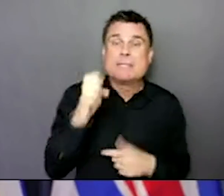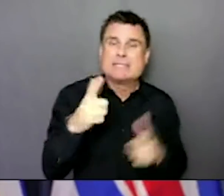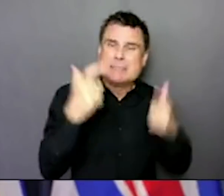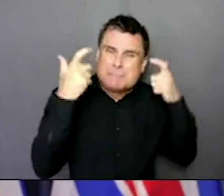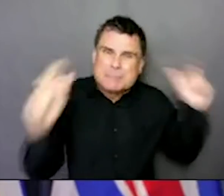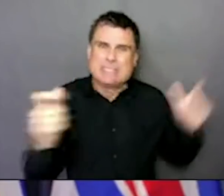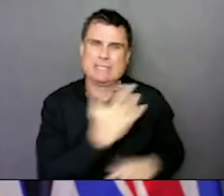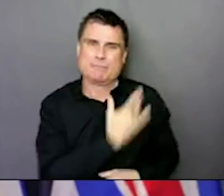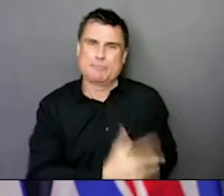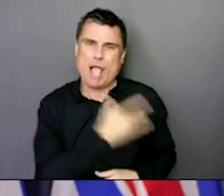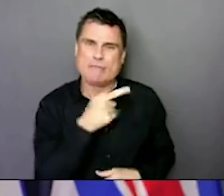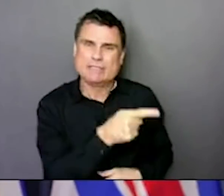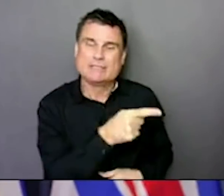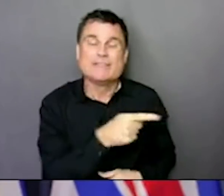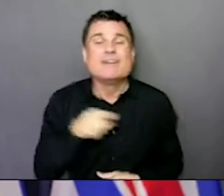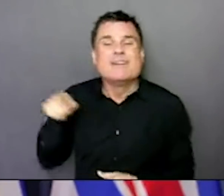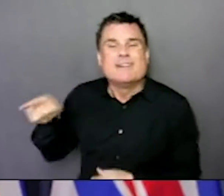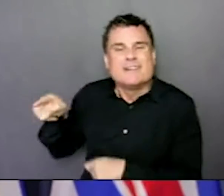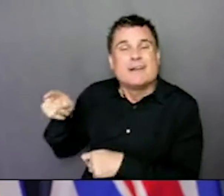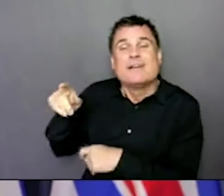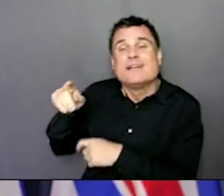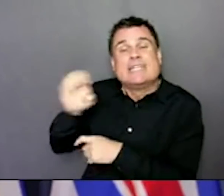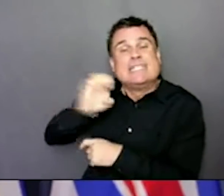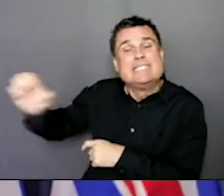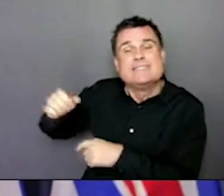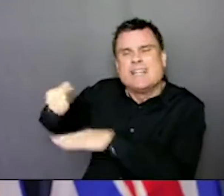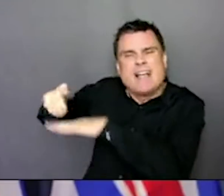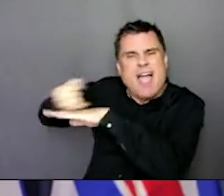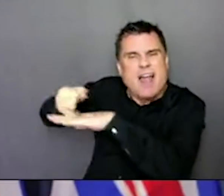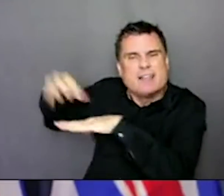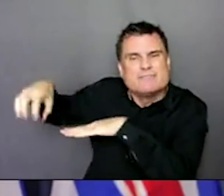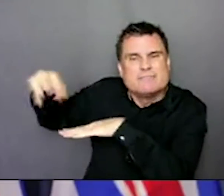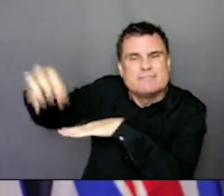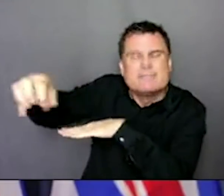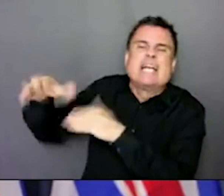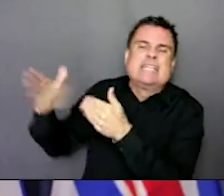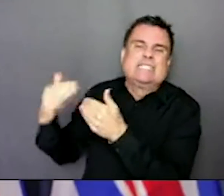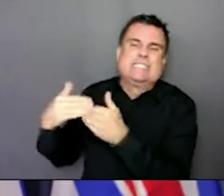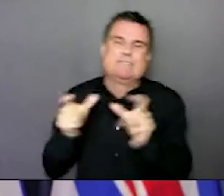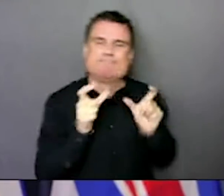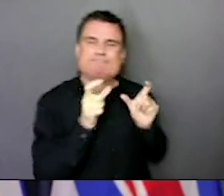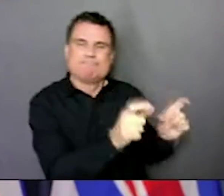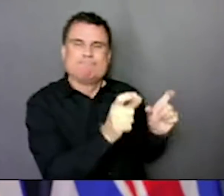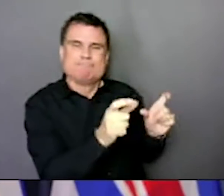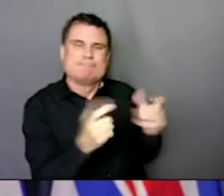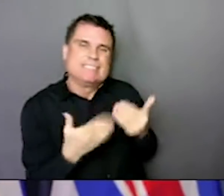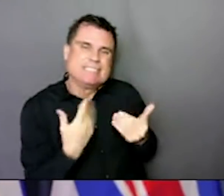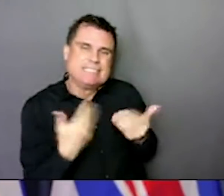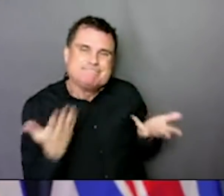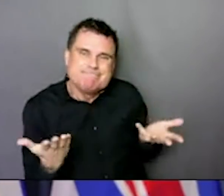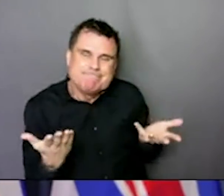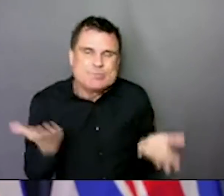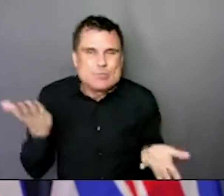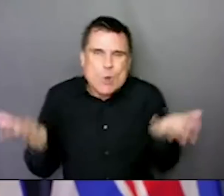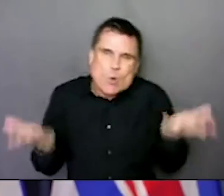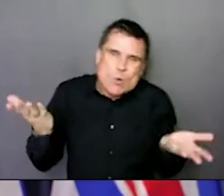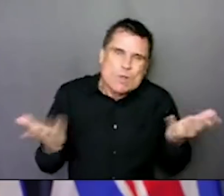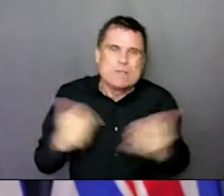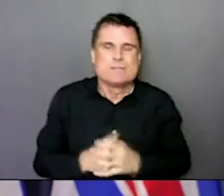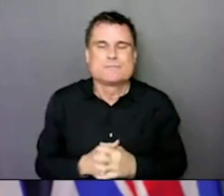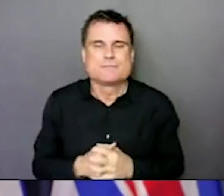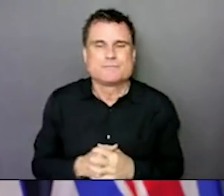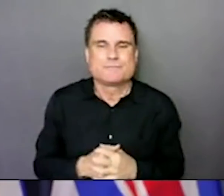looking at some legal advice later this week, and I'll have more to say on that, Binder, probably early next week. Binder, do you have a